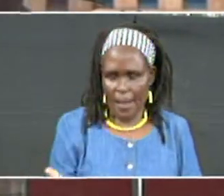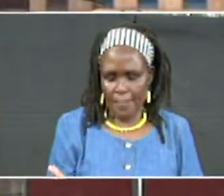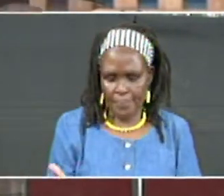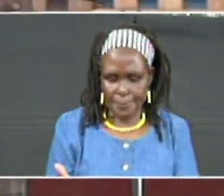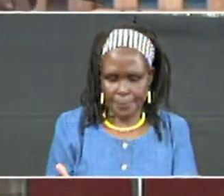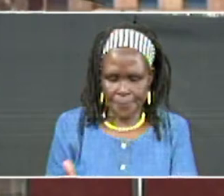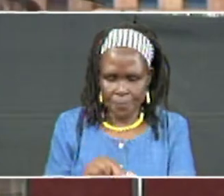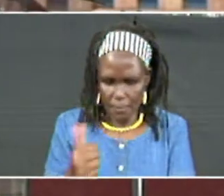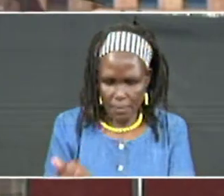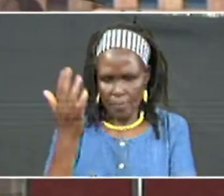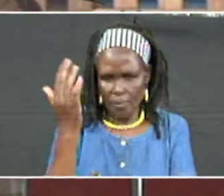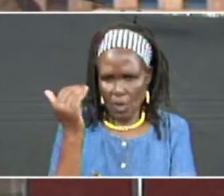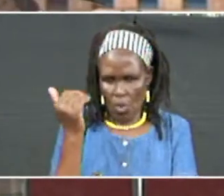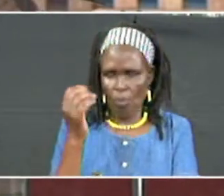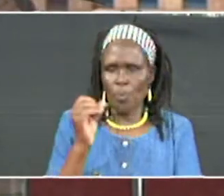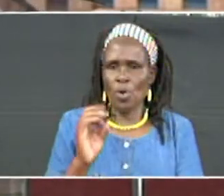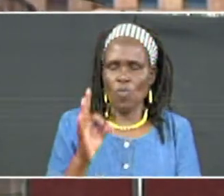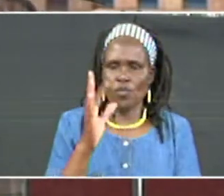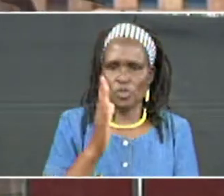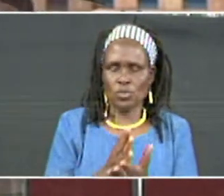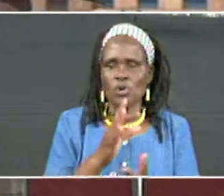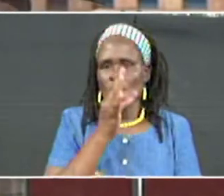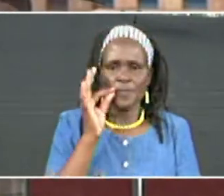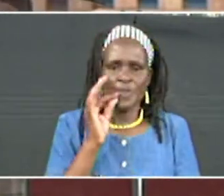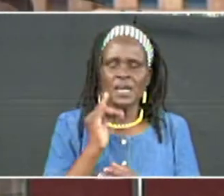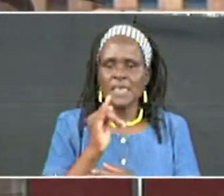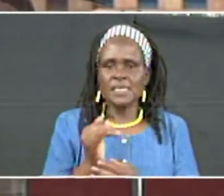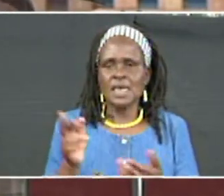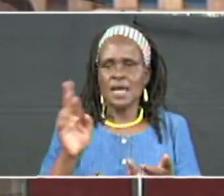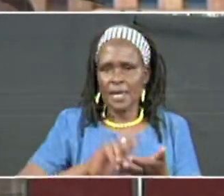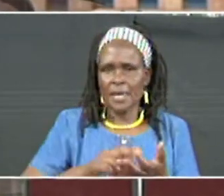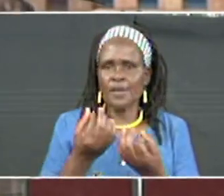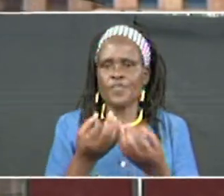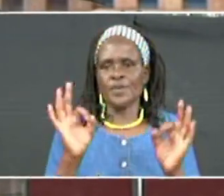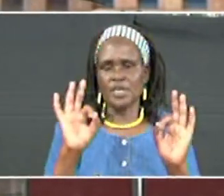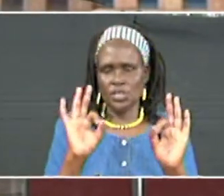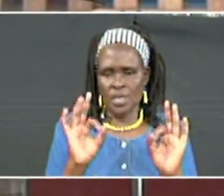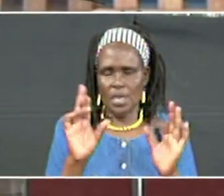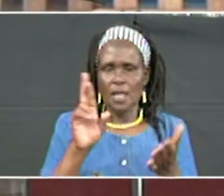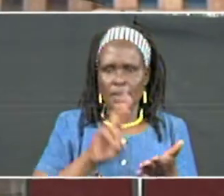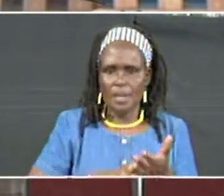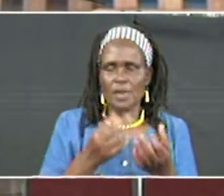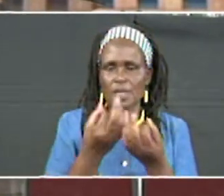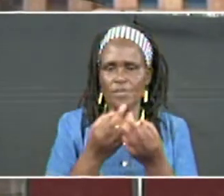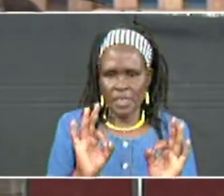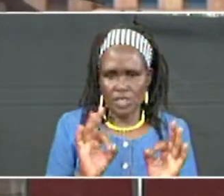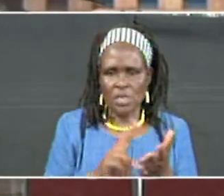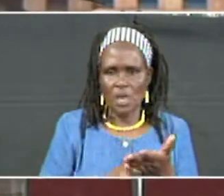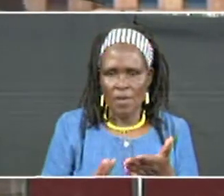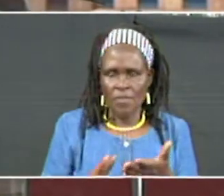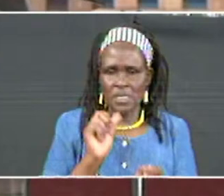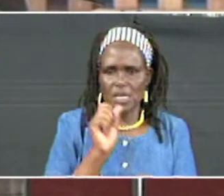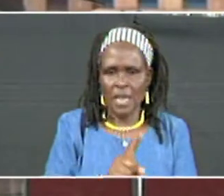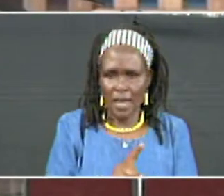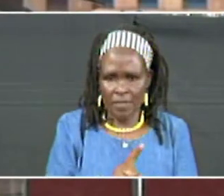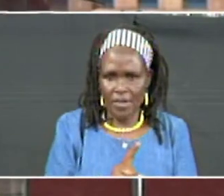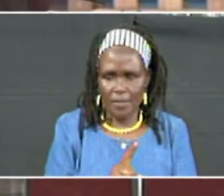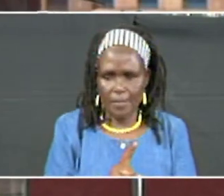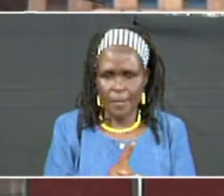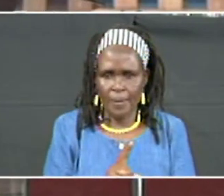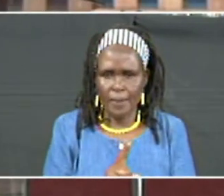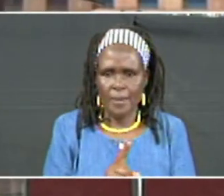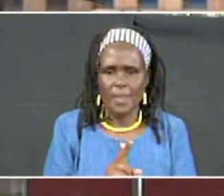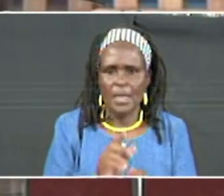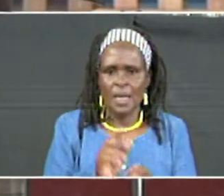other hope of true fasting is refreshing. Refreshing, verse 11. And the